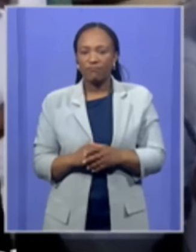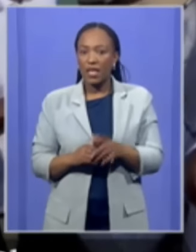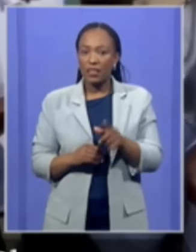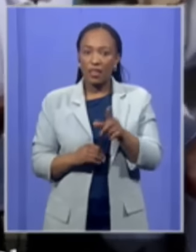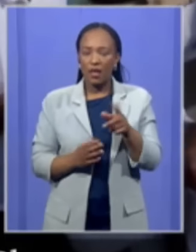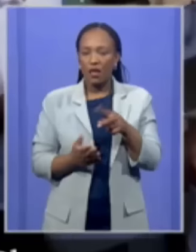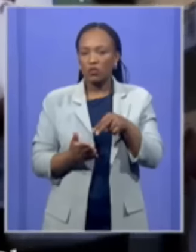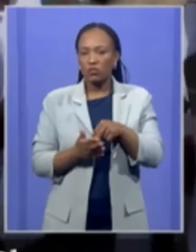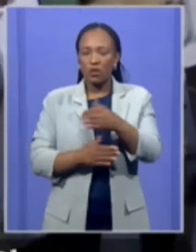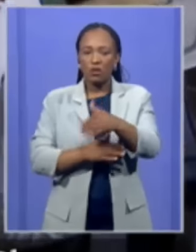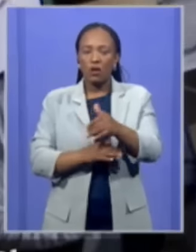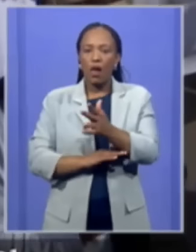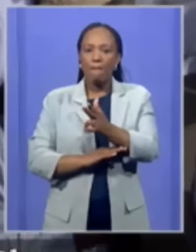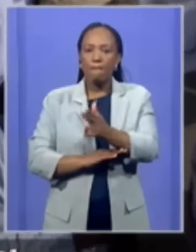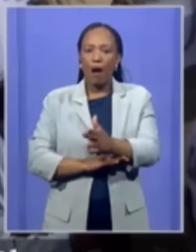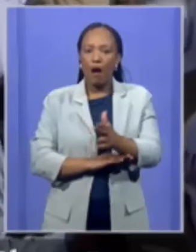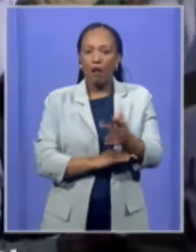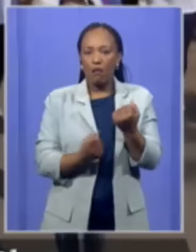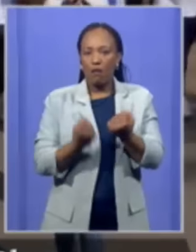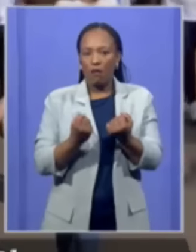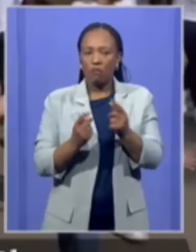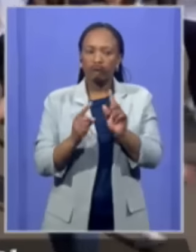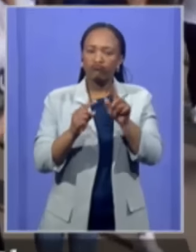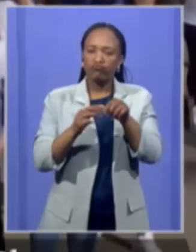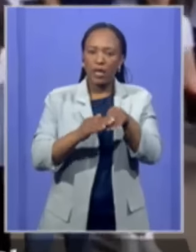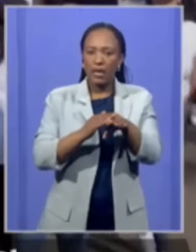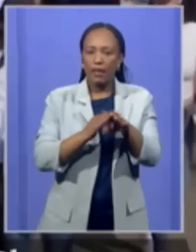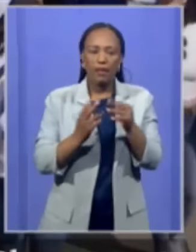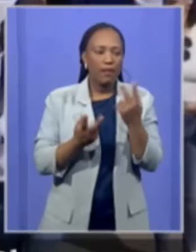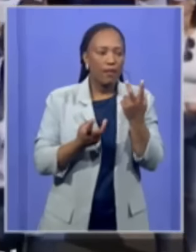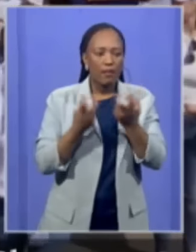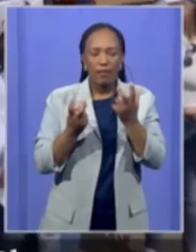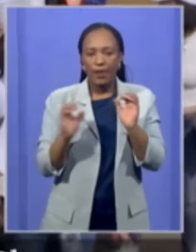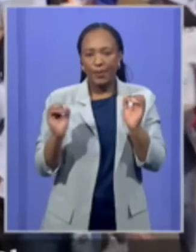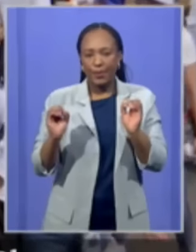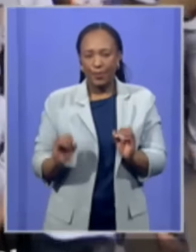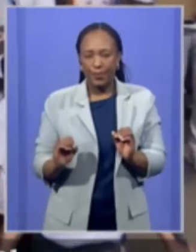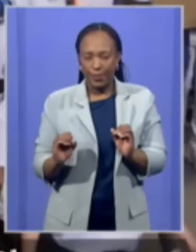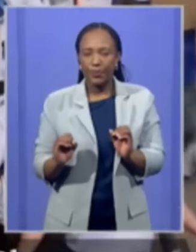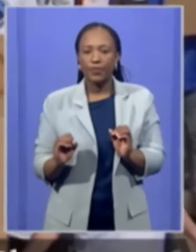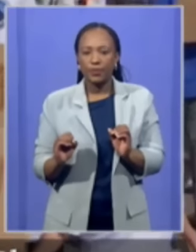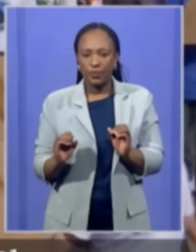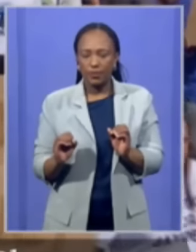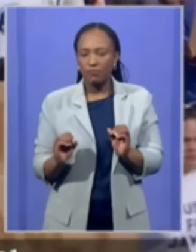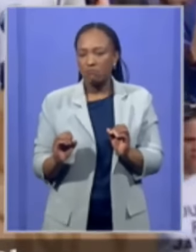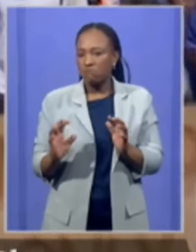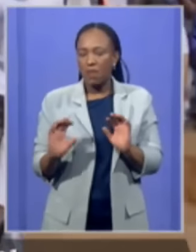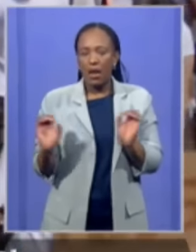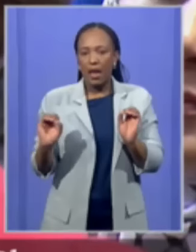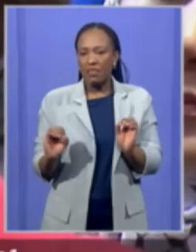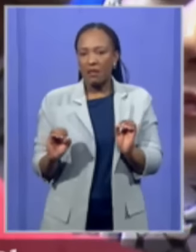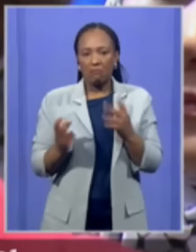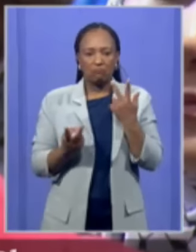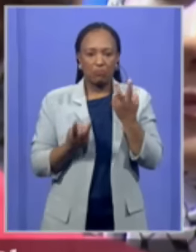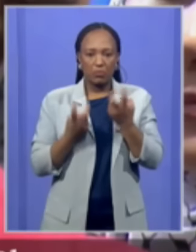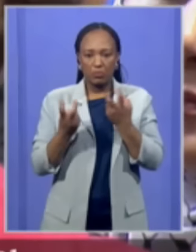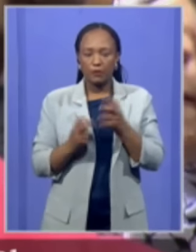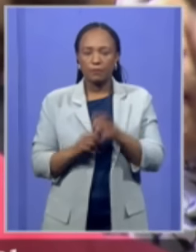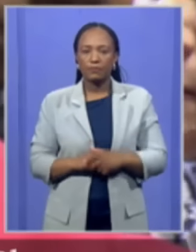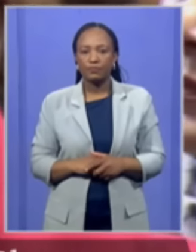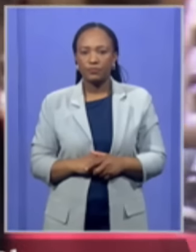parked outside my property without searching the property. The last known place he was seen, they did not initiate a search. Kala